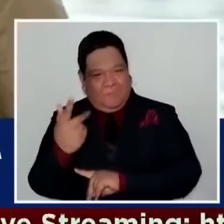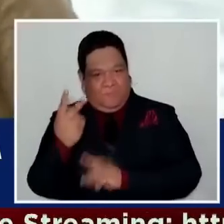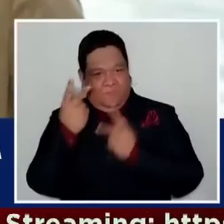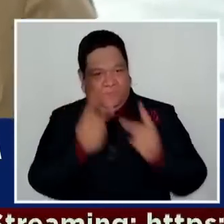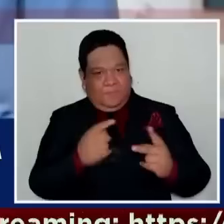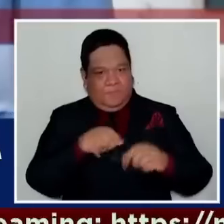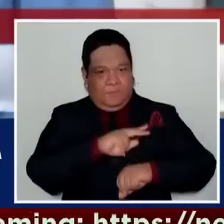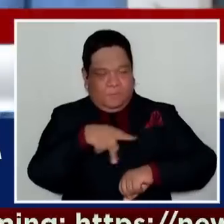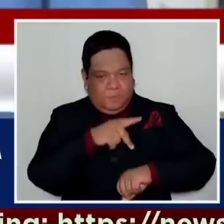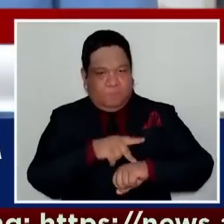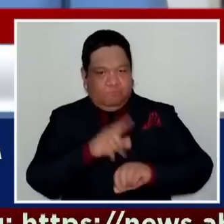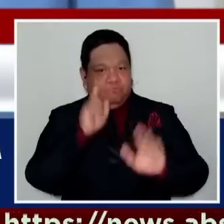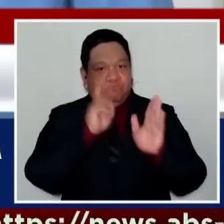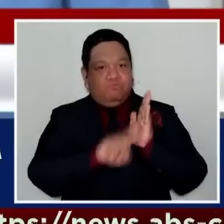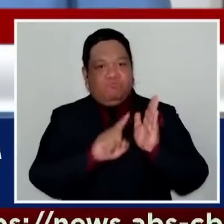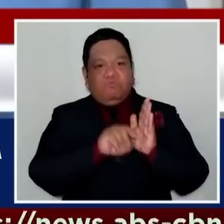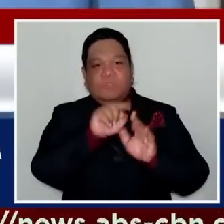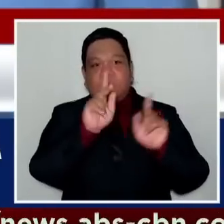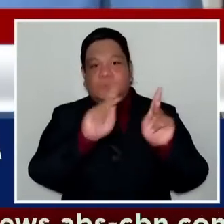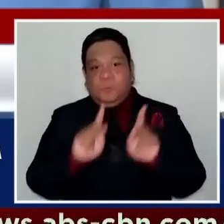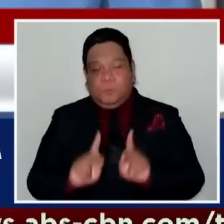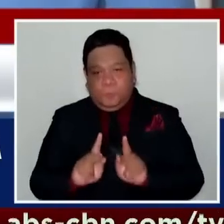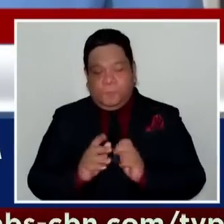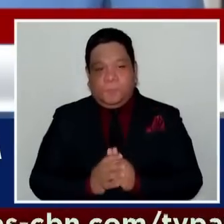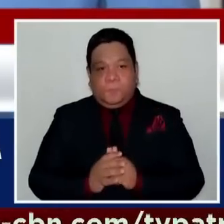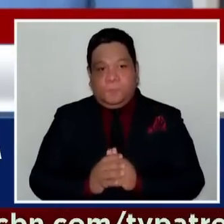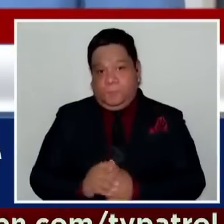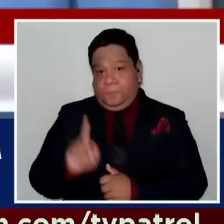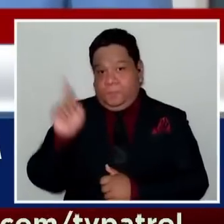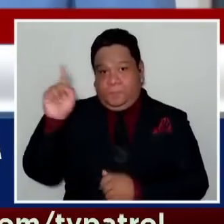Philippine Sea. I can say that